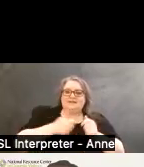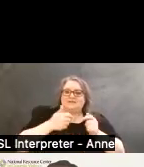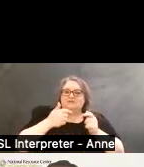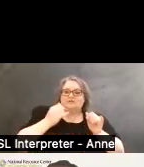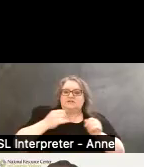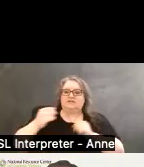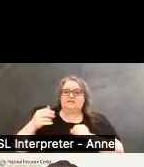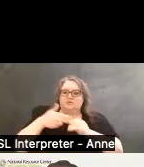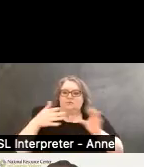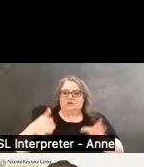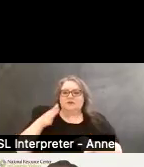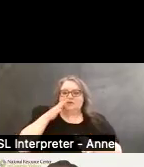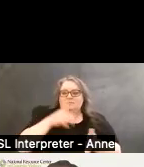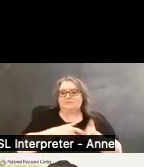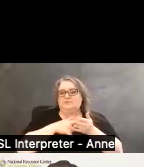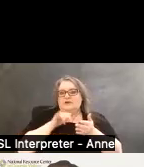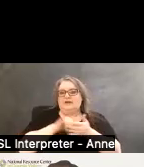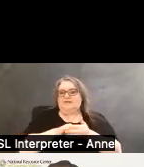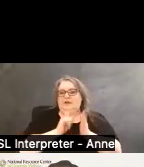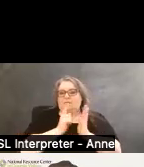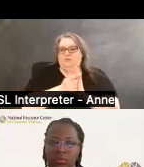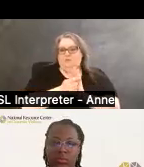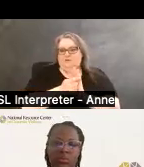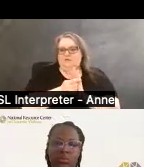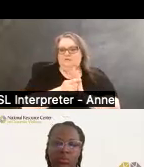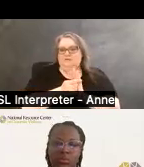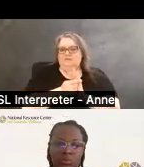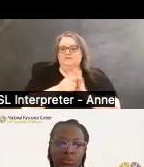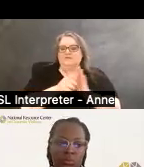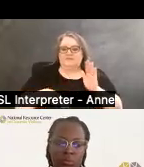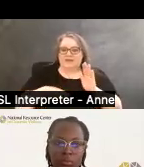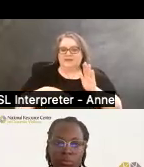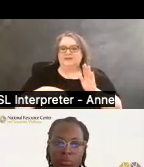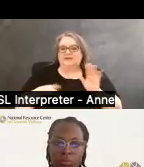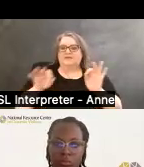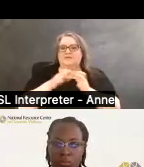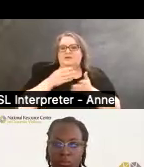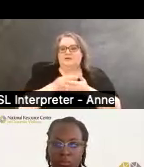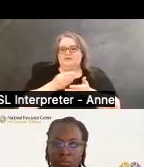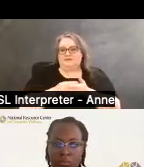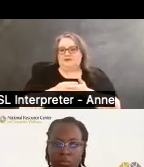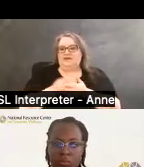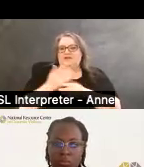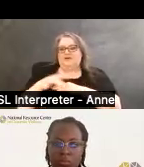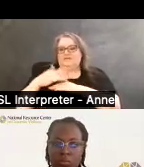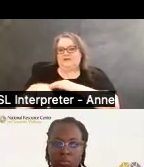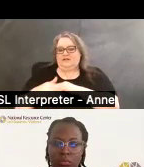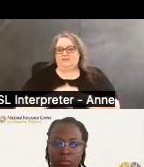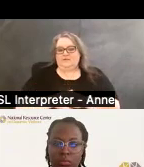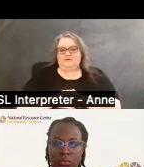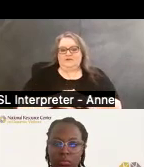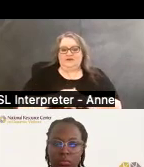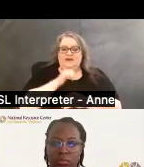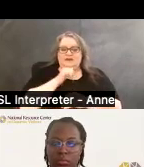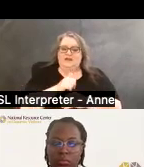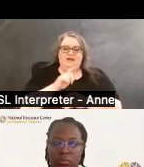participant needs at that given moment, based on the amount of funds that are available, and not